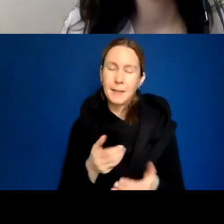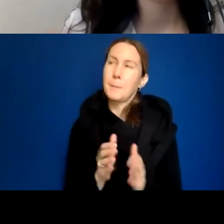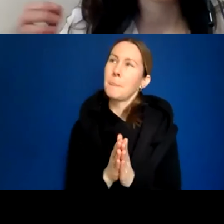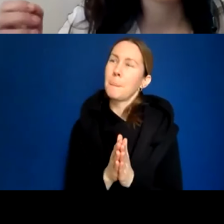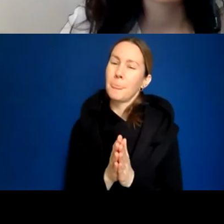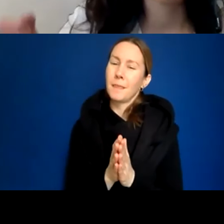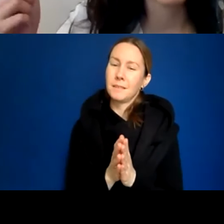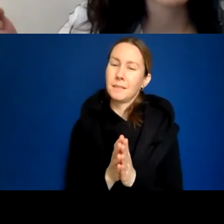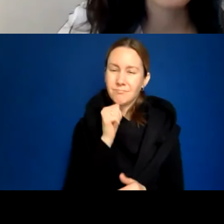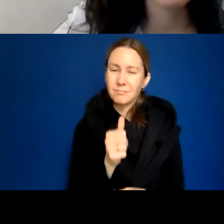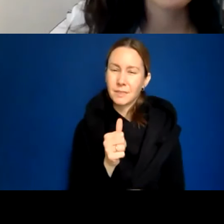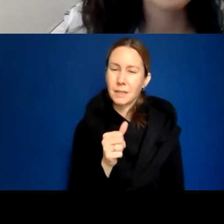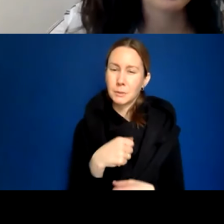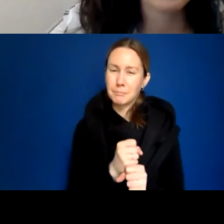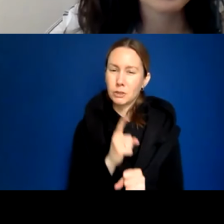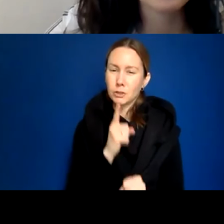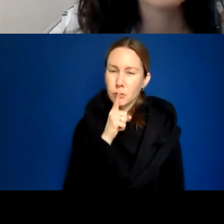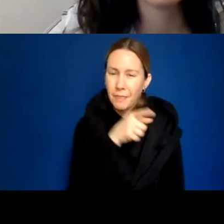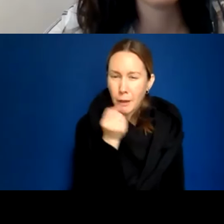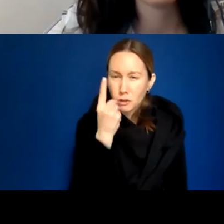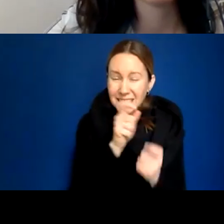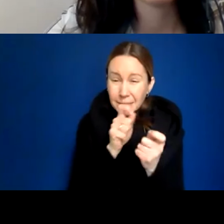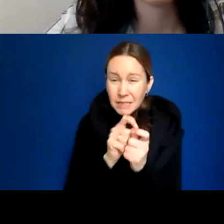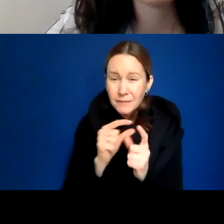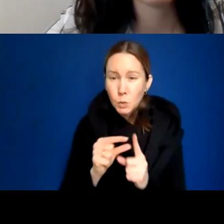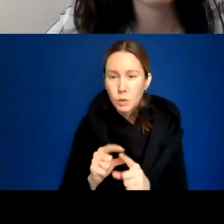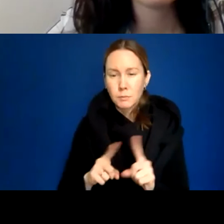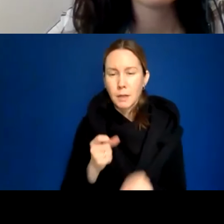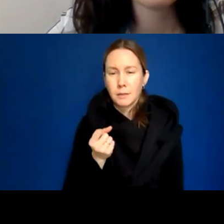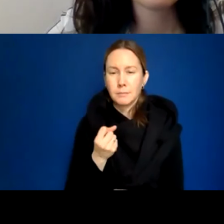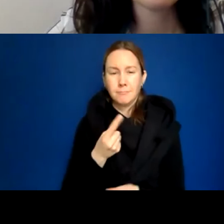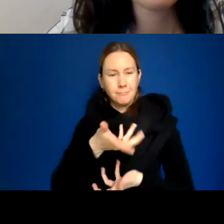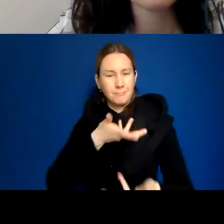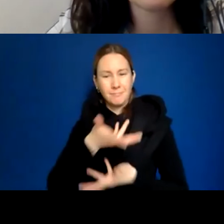more so than making sure they understand these specific things that you're saying.